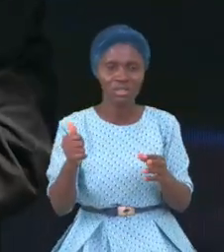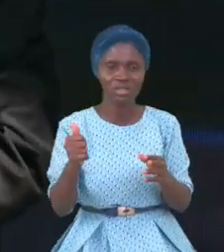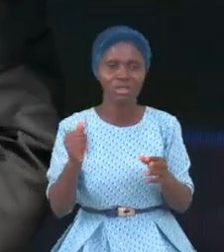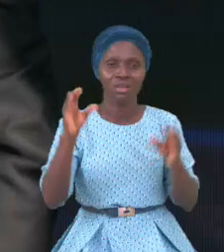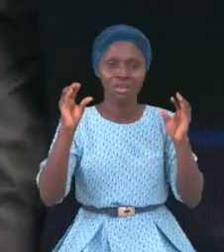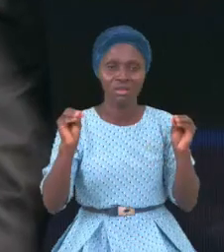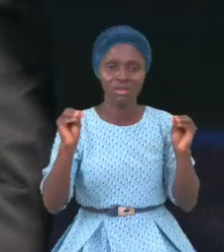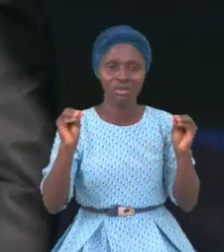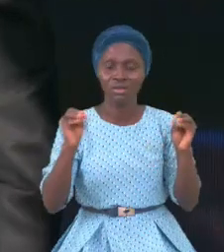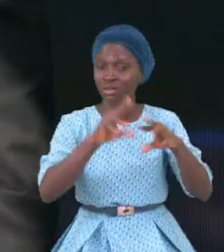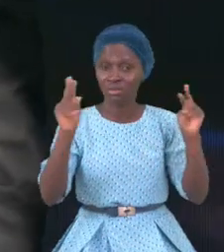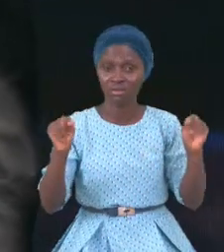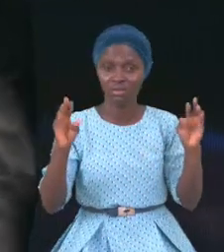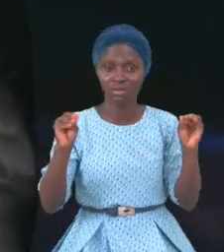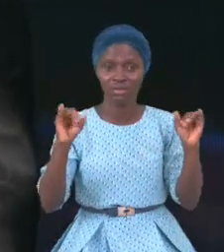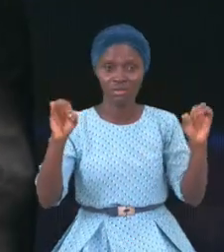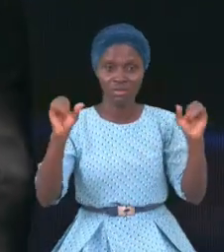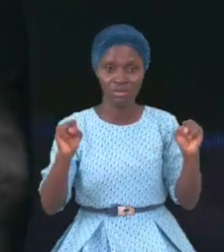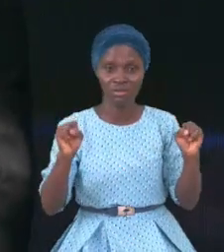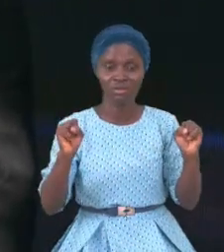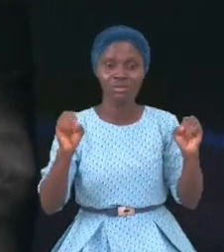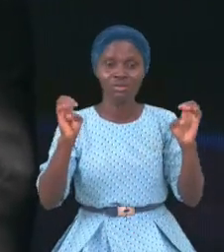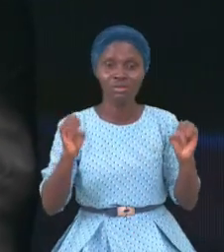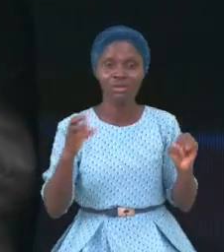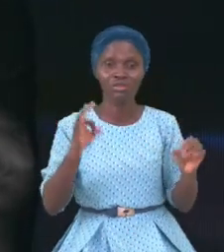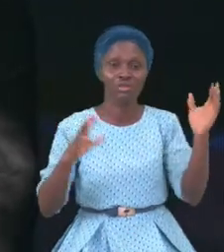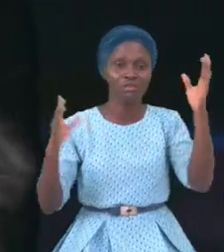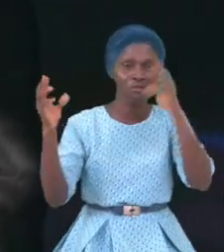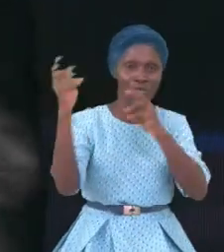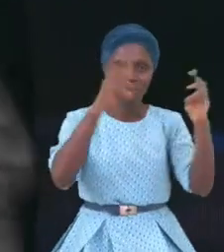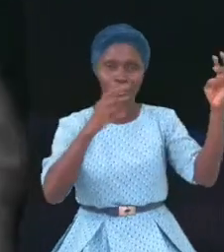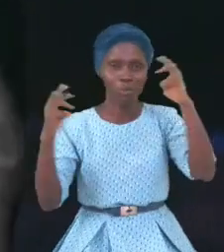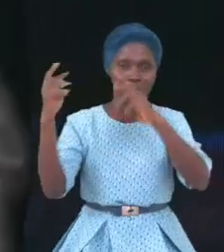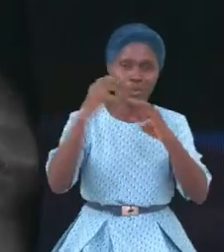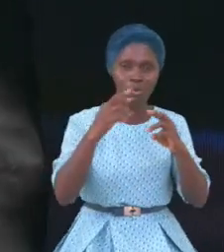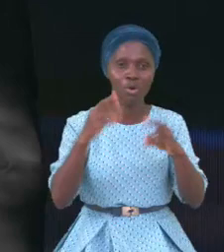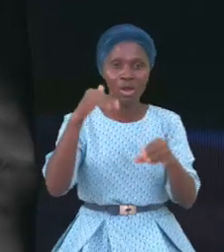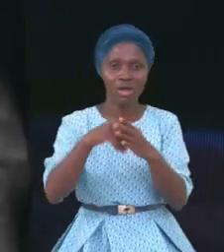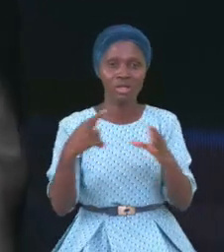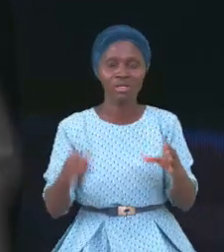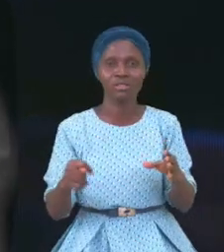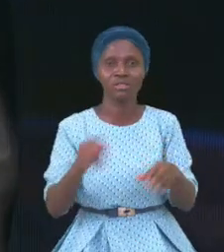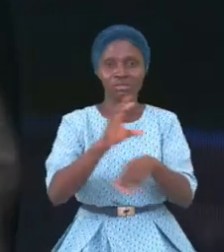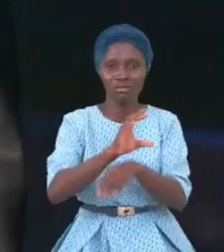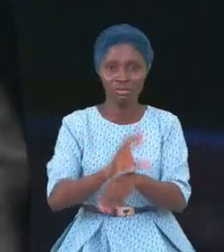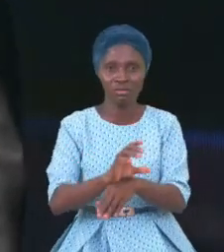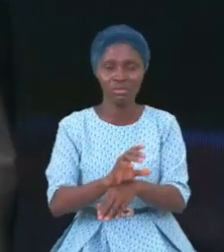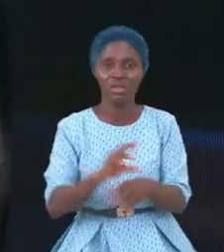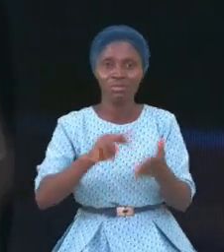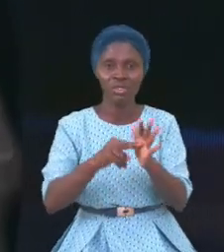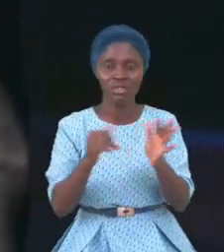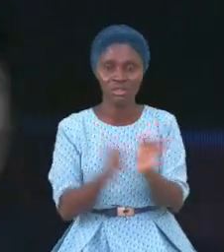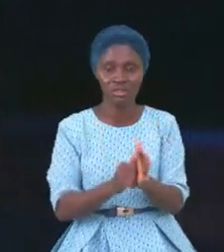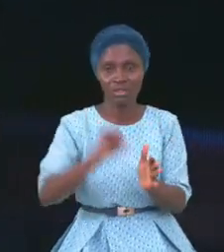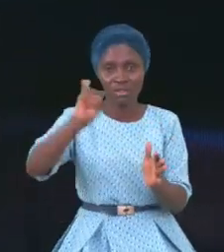camp. He'd been away for 40 days, and Moses did not leave any food for him